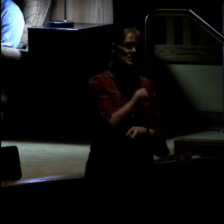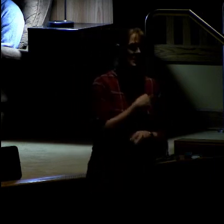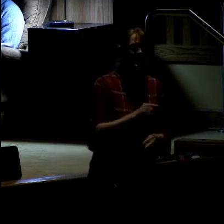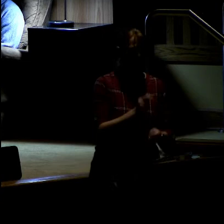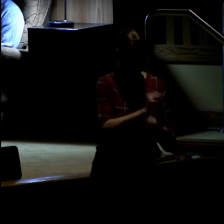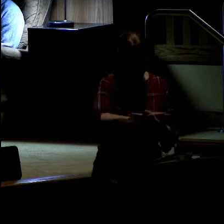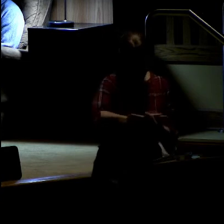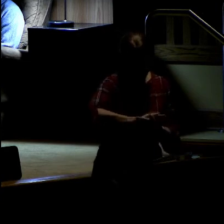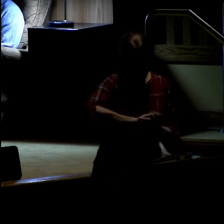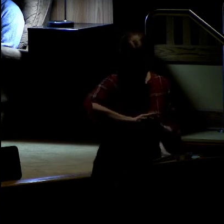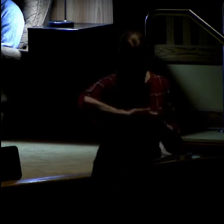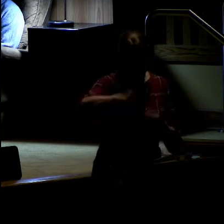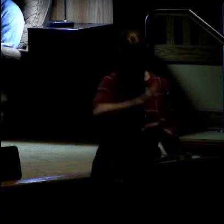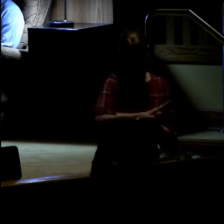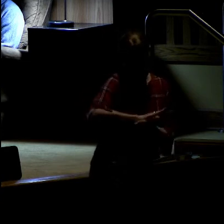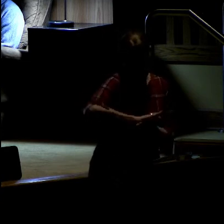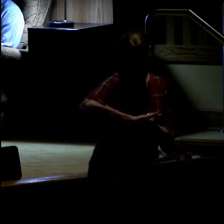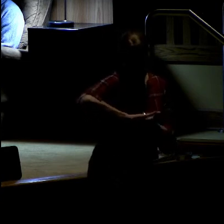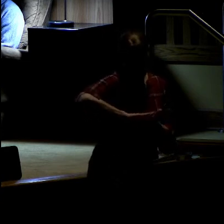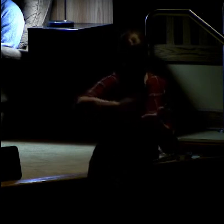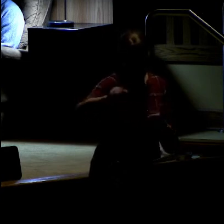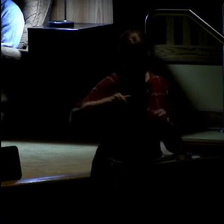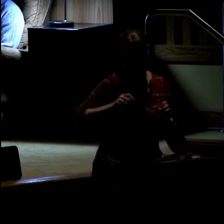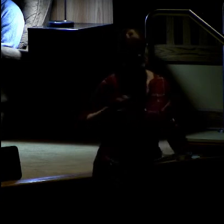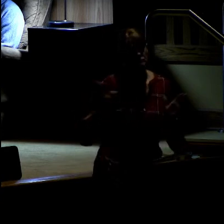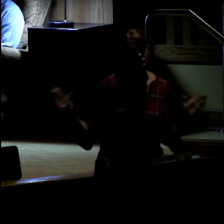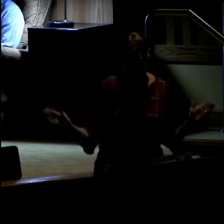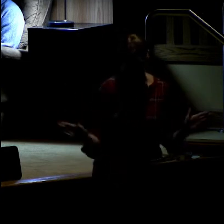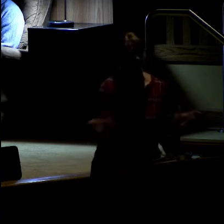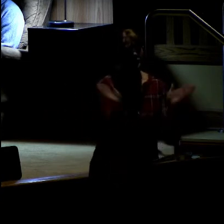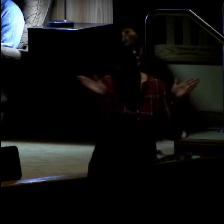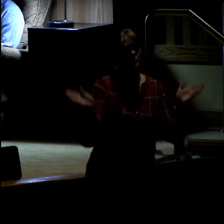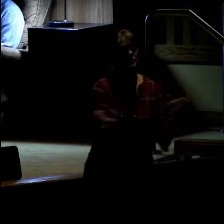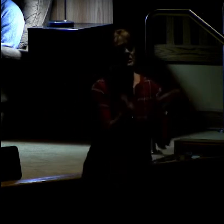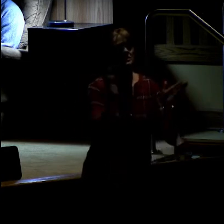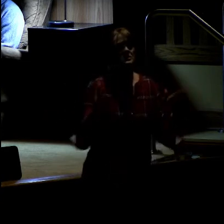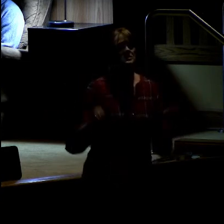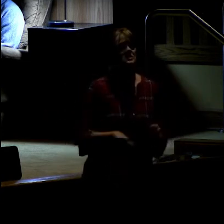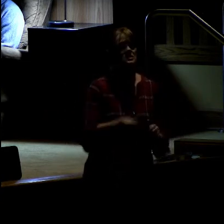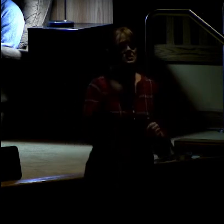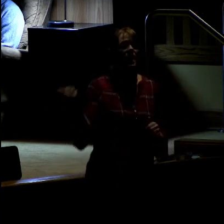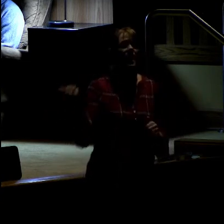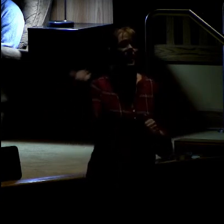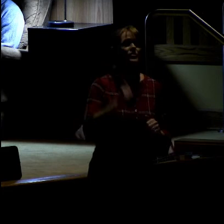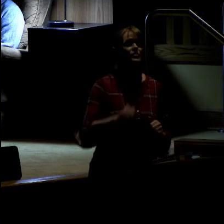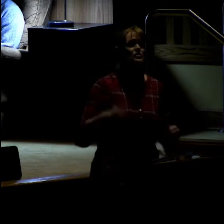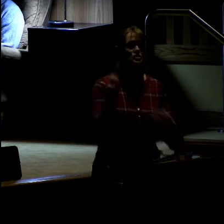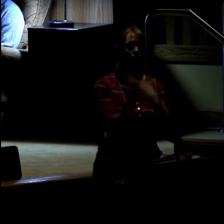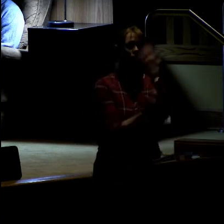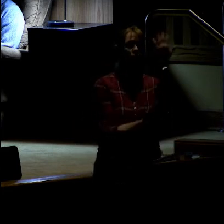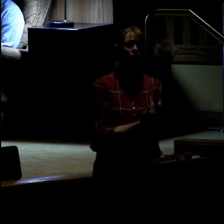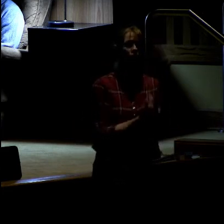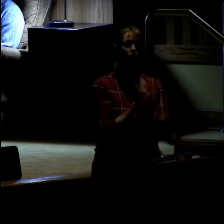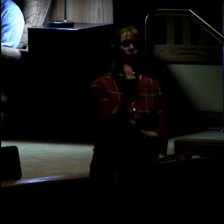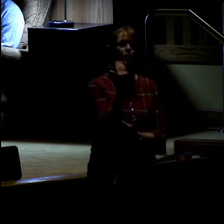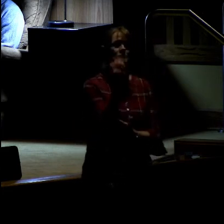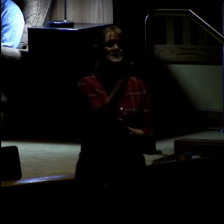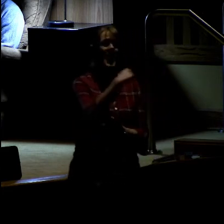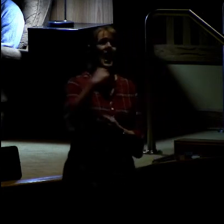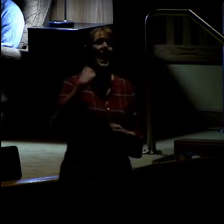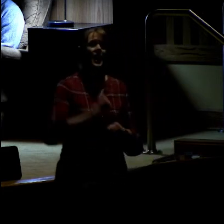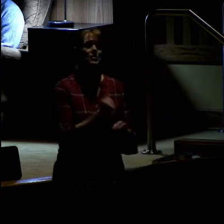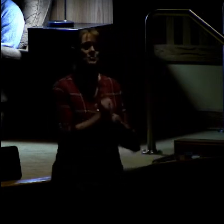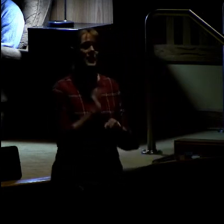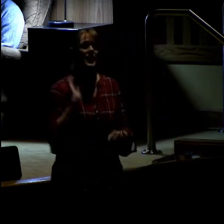clean and pure. Drive us to each other's arms and make